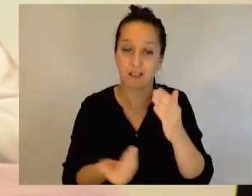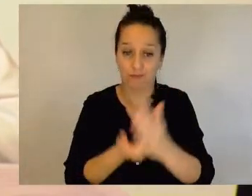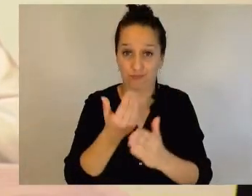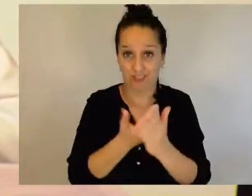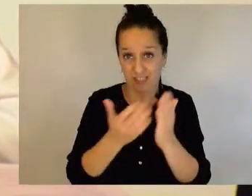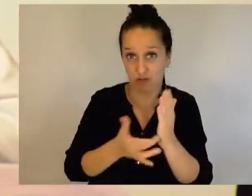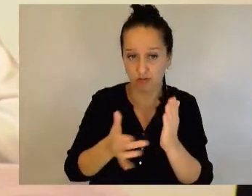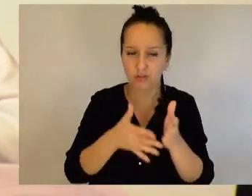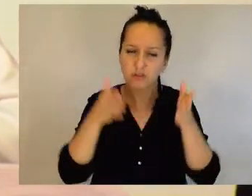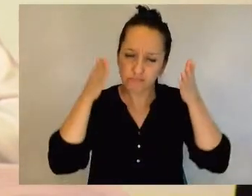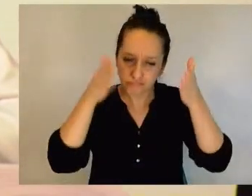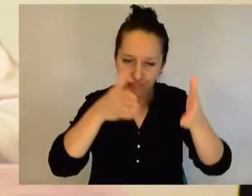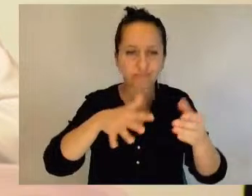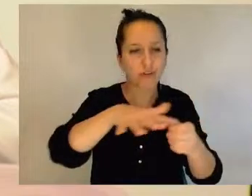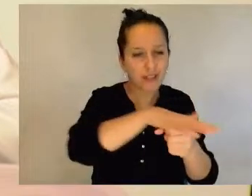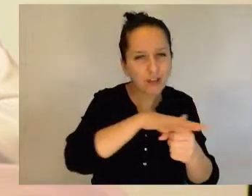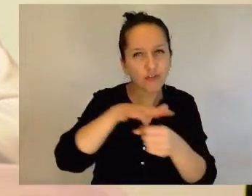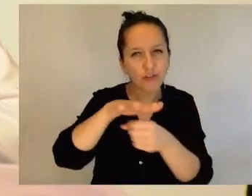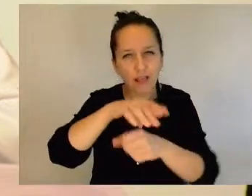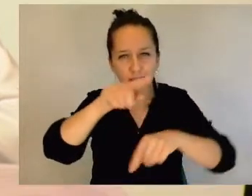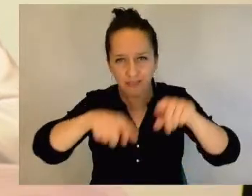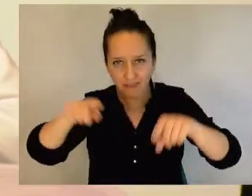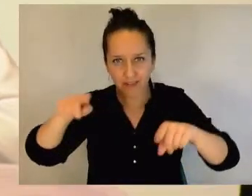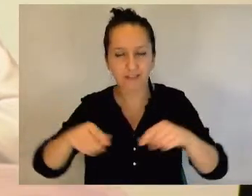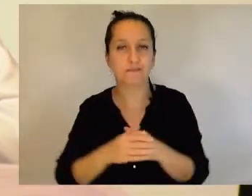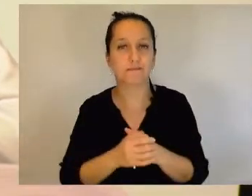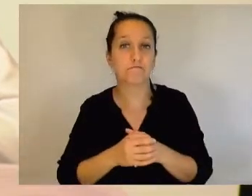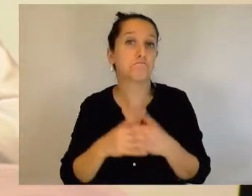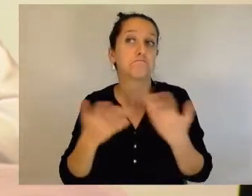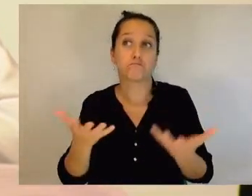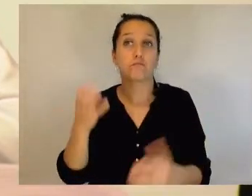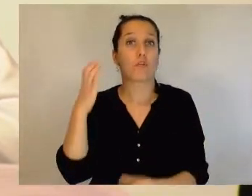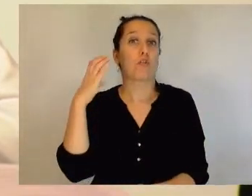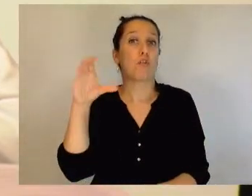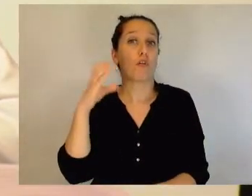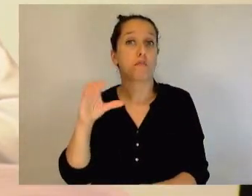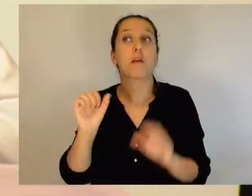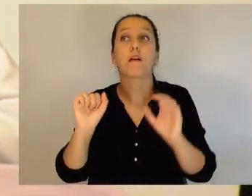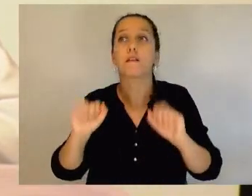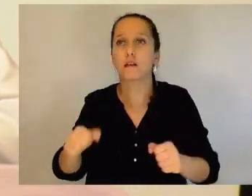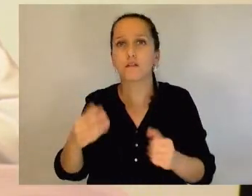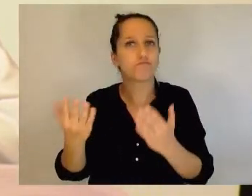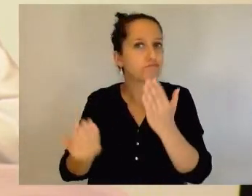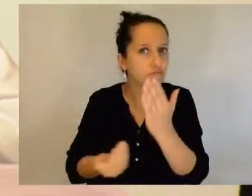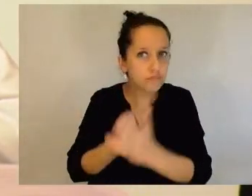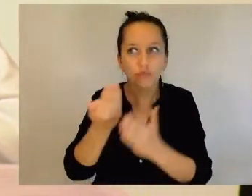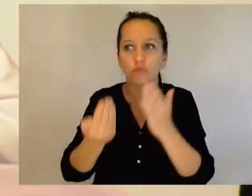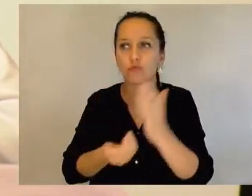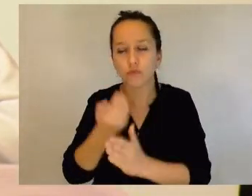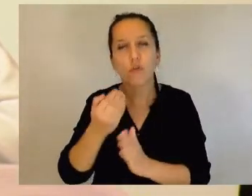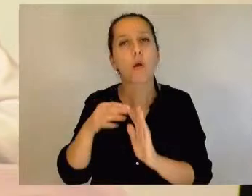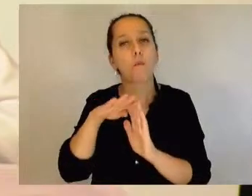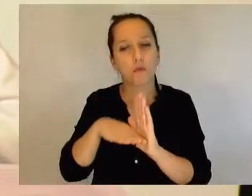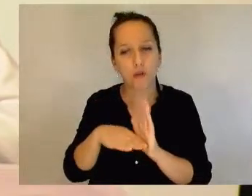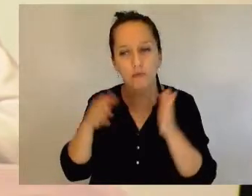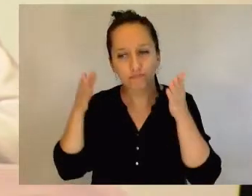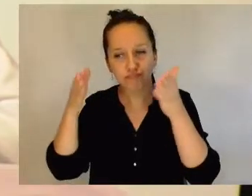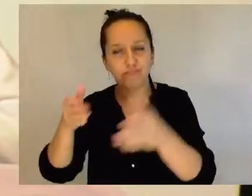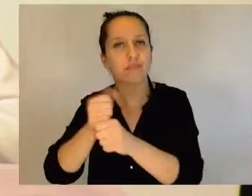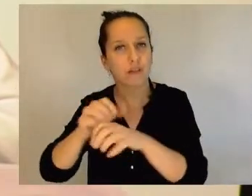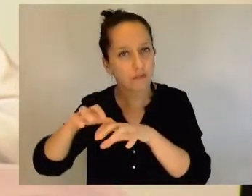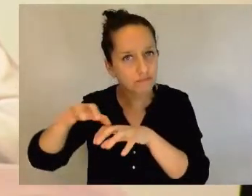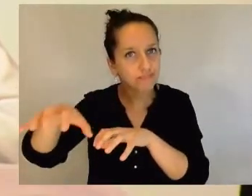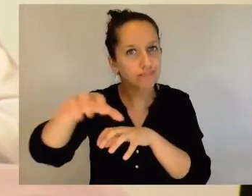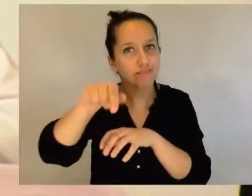and innovation with a territorial approach, which will enable, at least in the case of Colombia, to continue to innovate through the programs